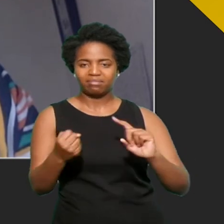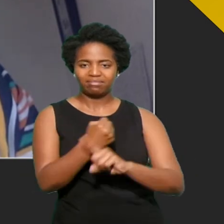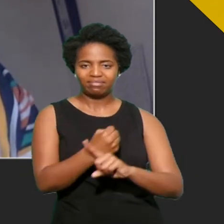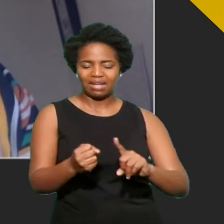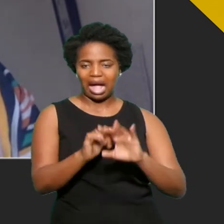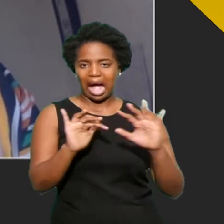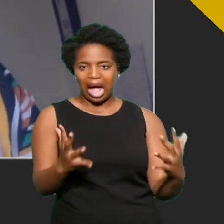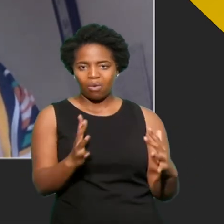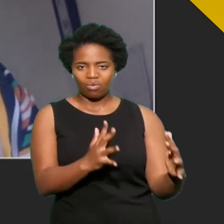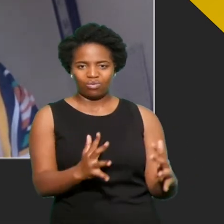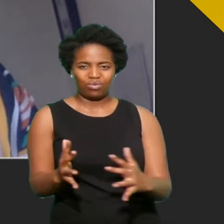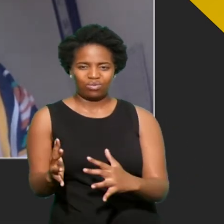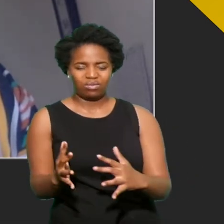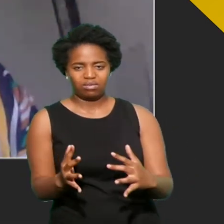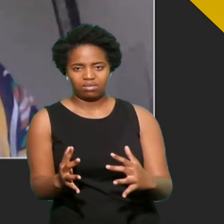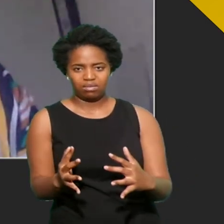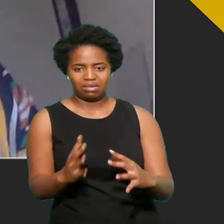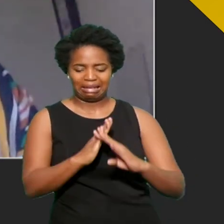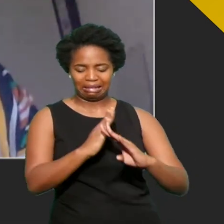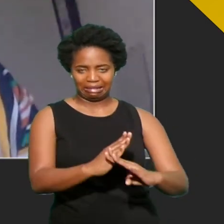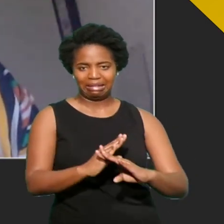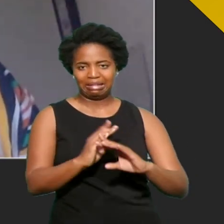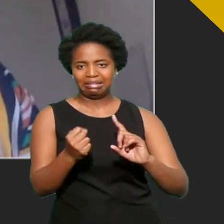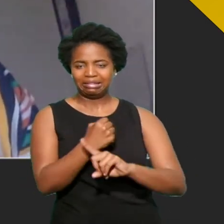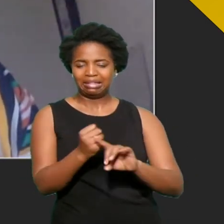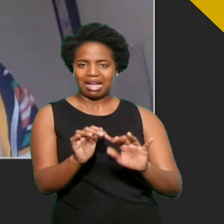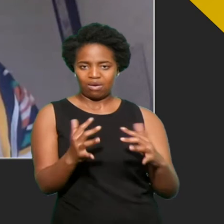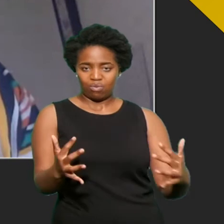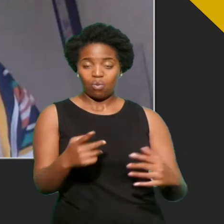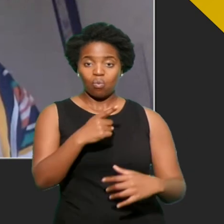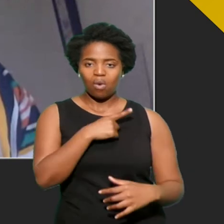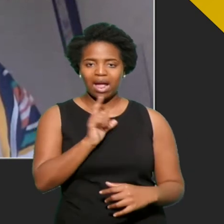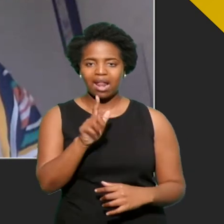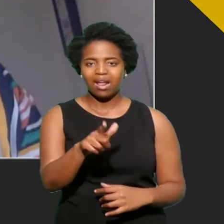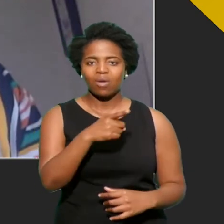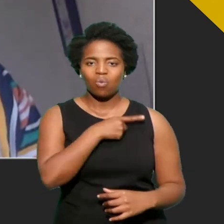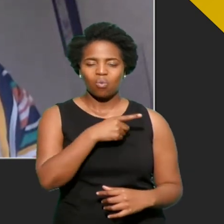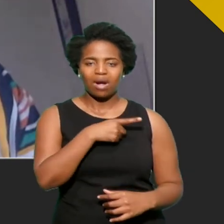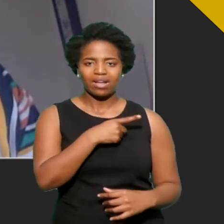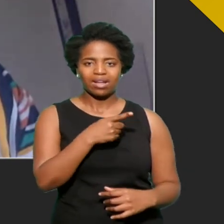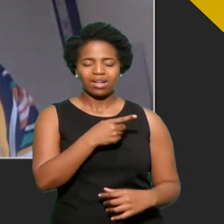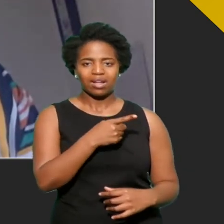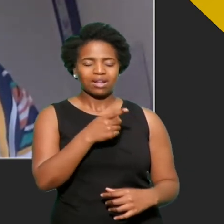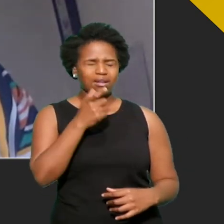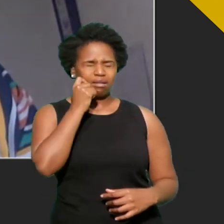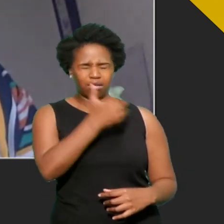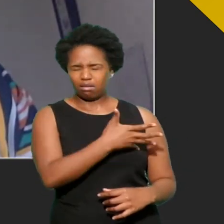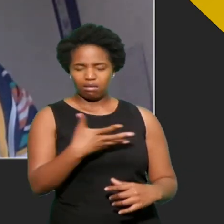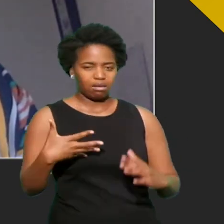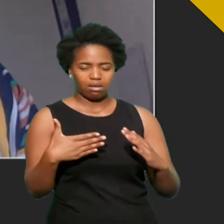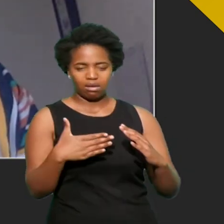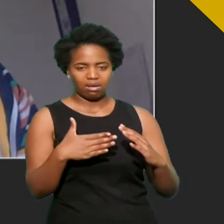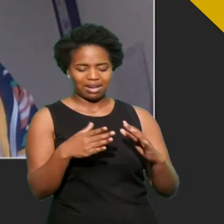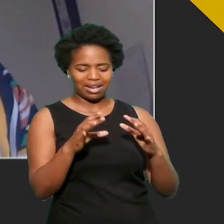relationships. One of the probable reasons why we leave this until late is because violence against women in domestic